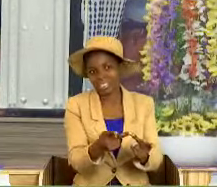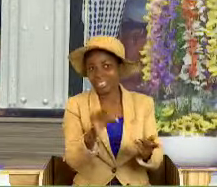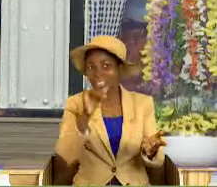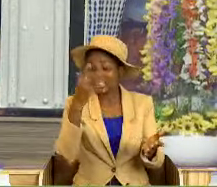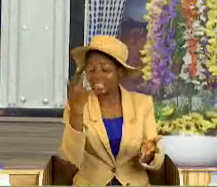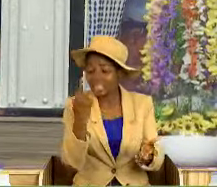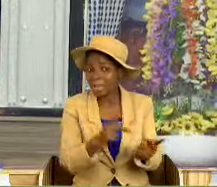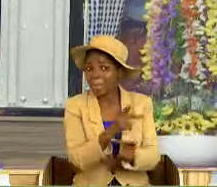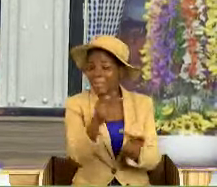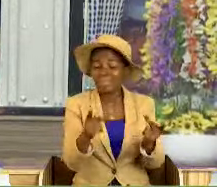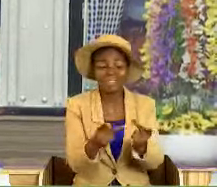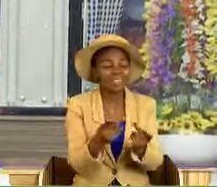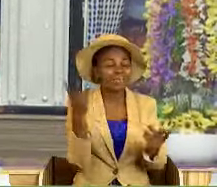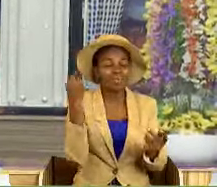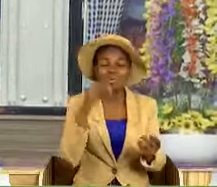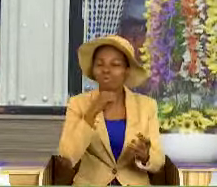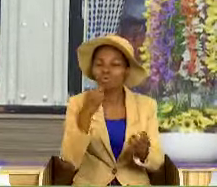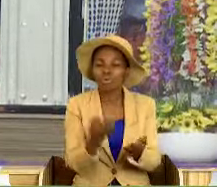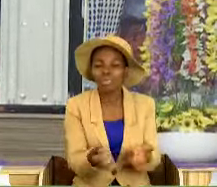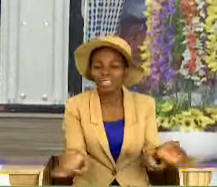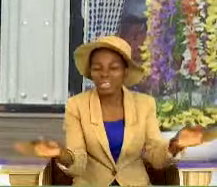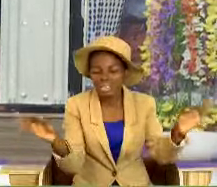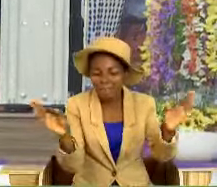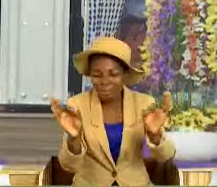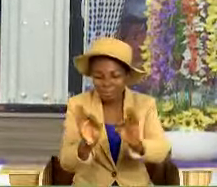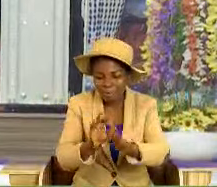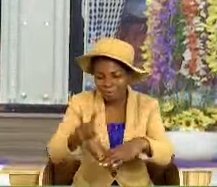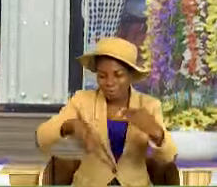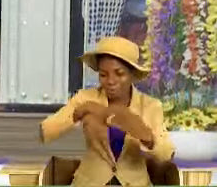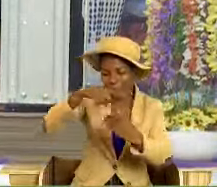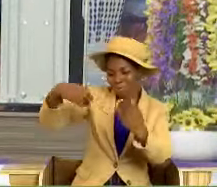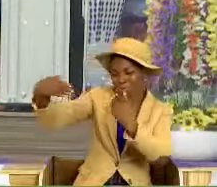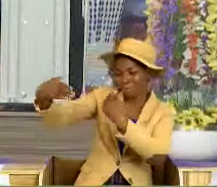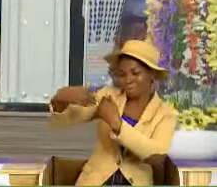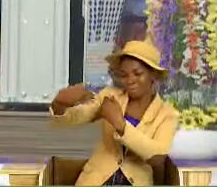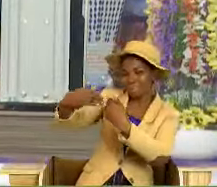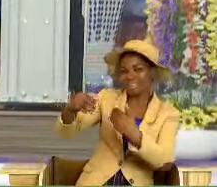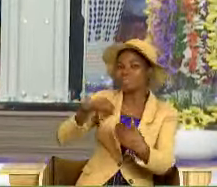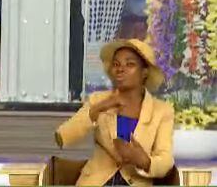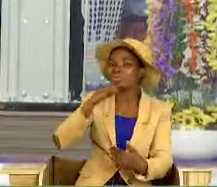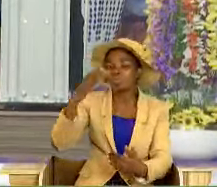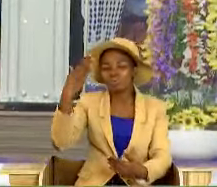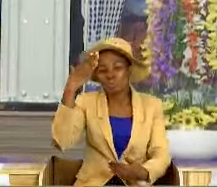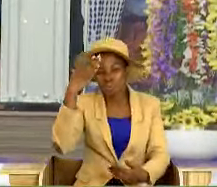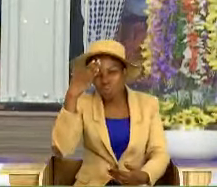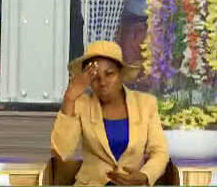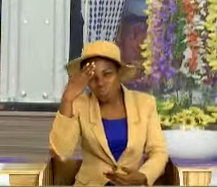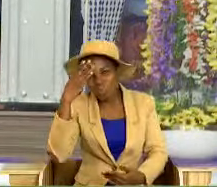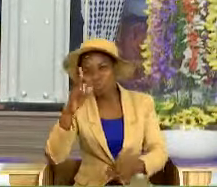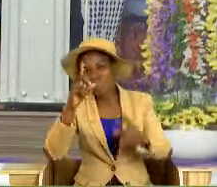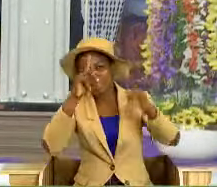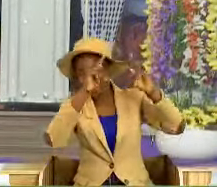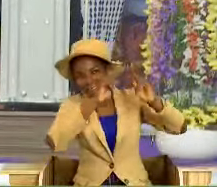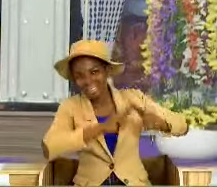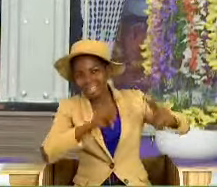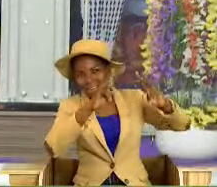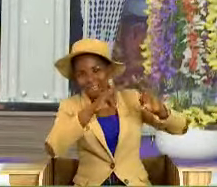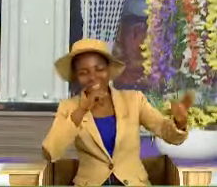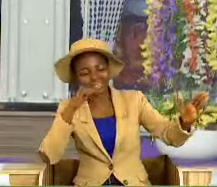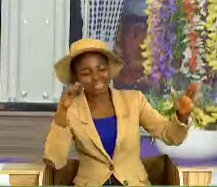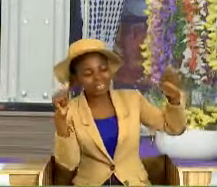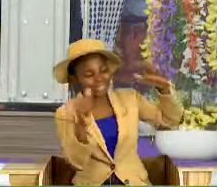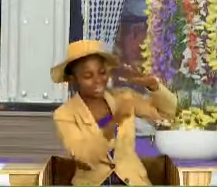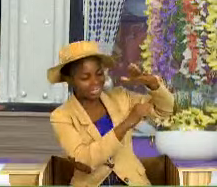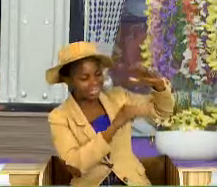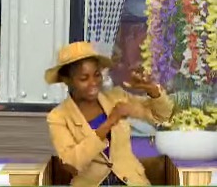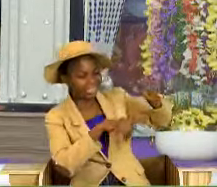unimportant backward and in significant Town hidden away in the mountains